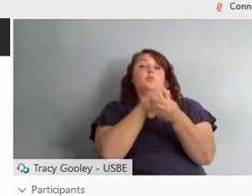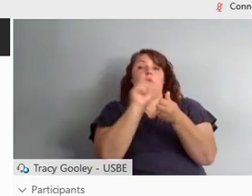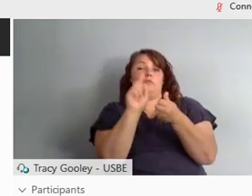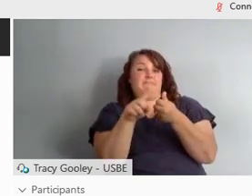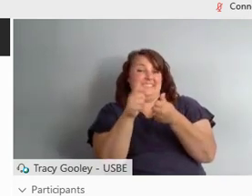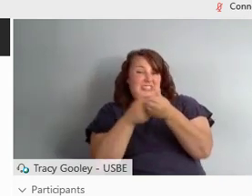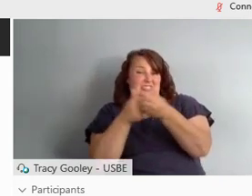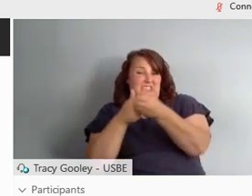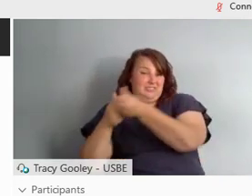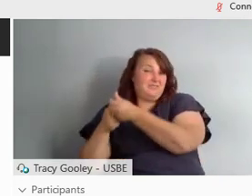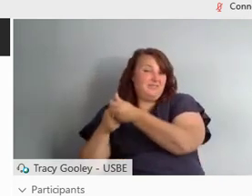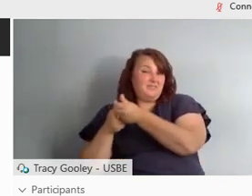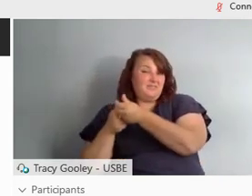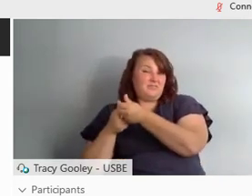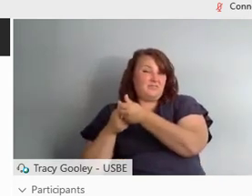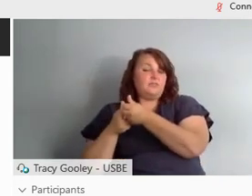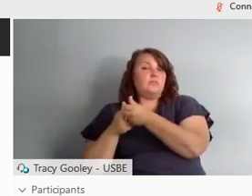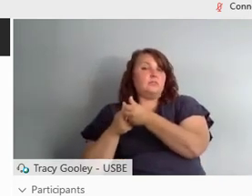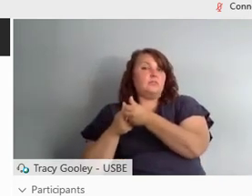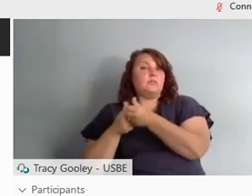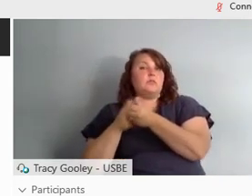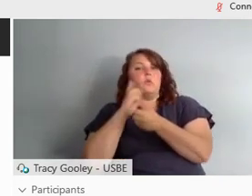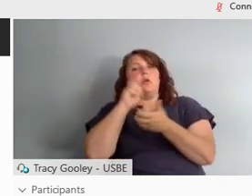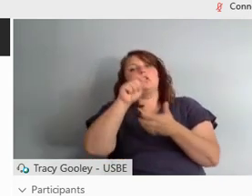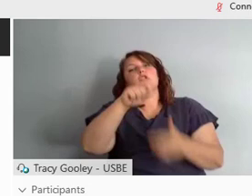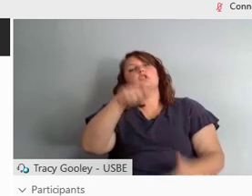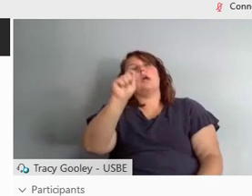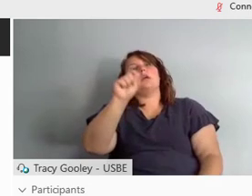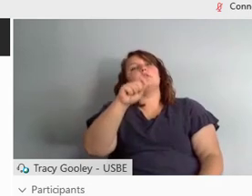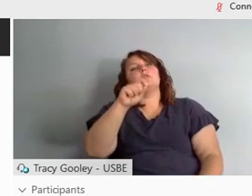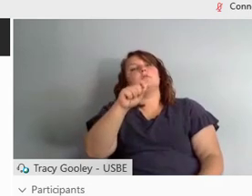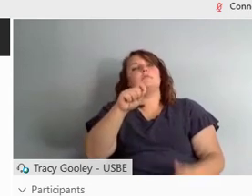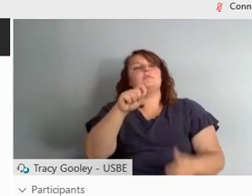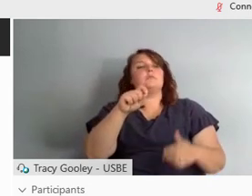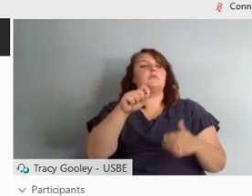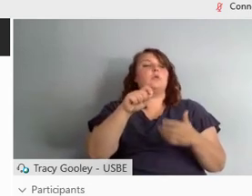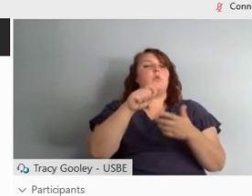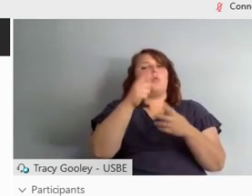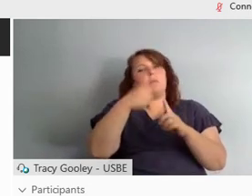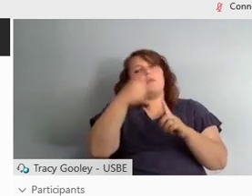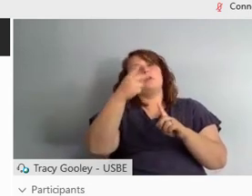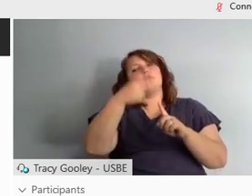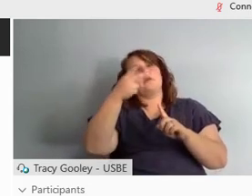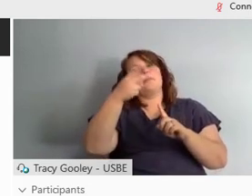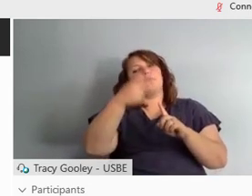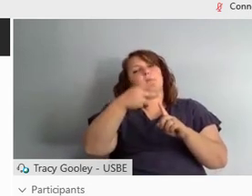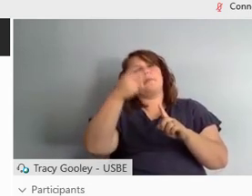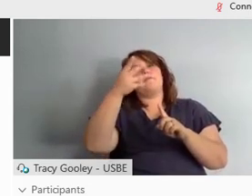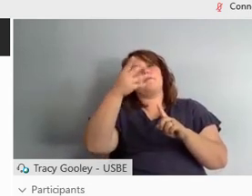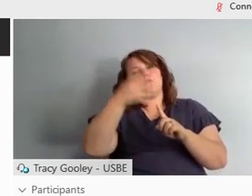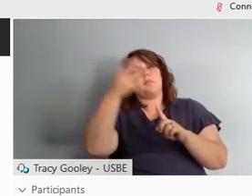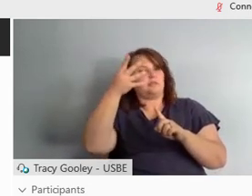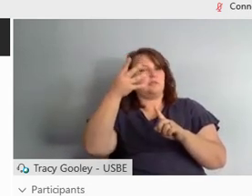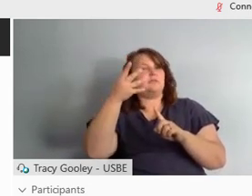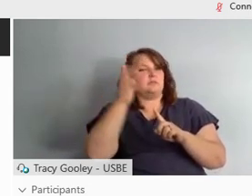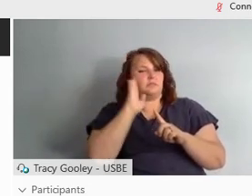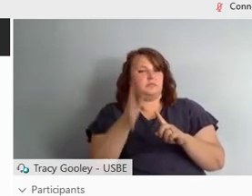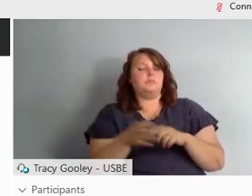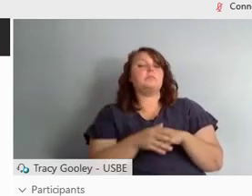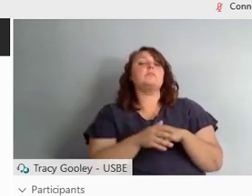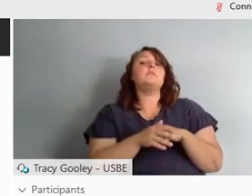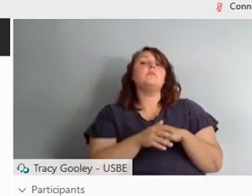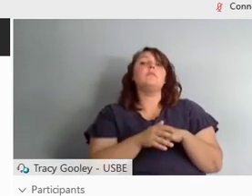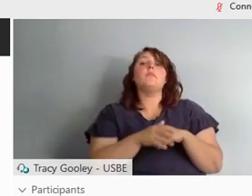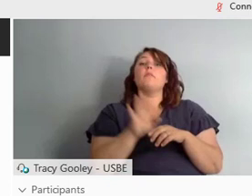question here, each rubric page, you'll just mark a box, whether it's not yet emerging, emerging, approaching target, or at target. What